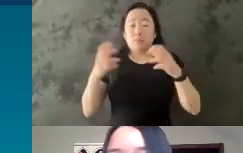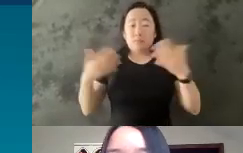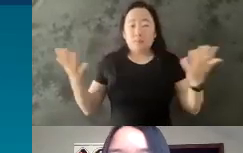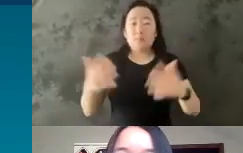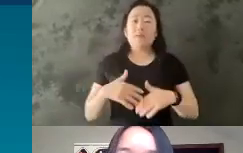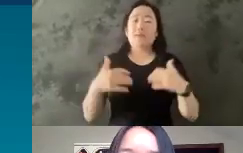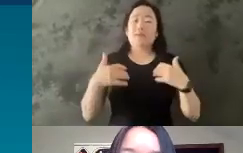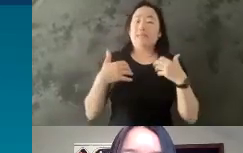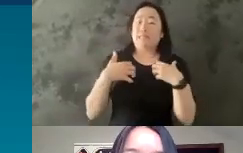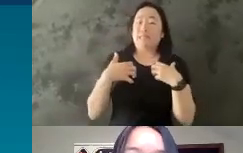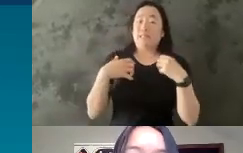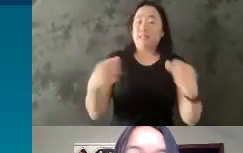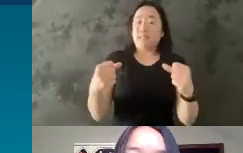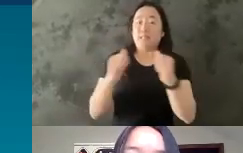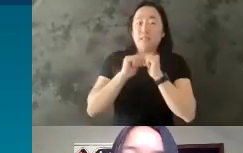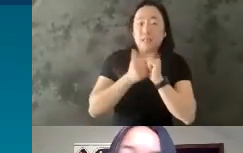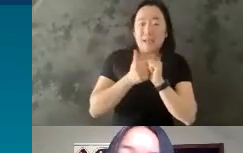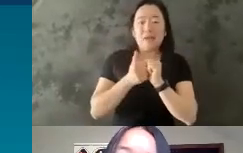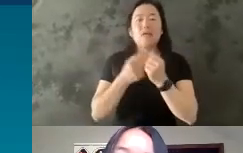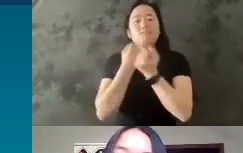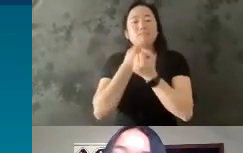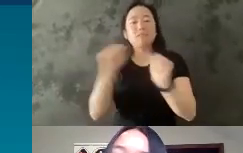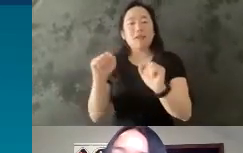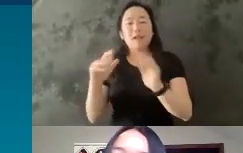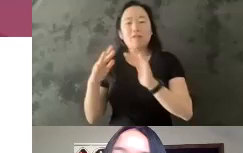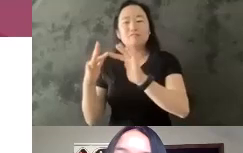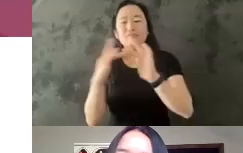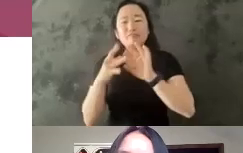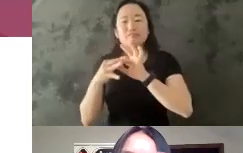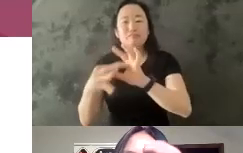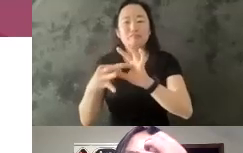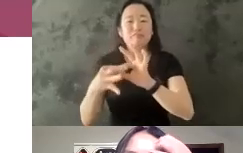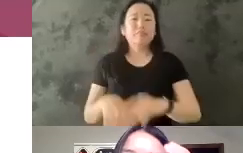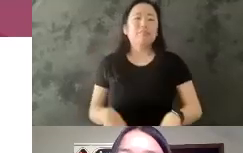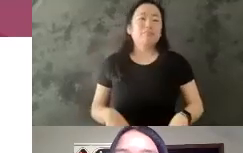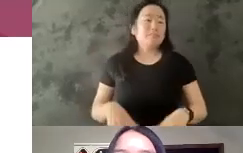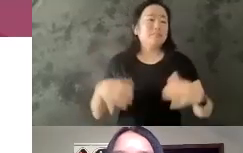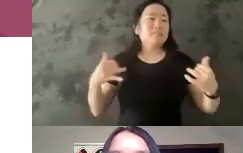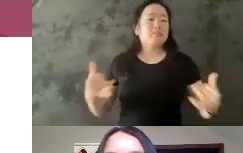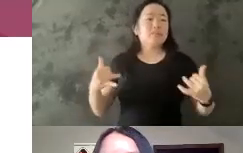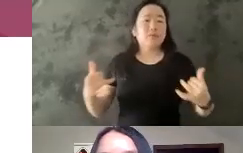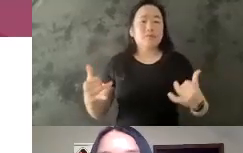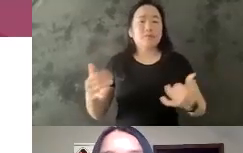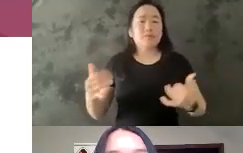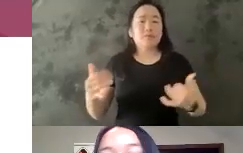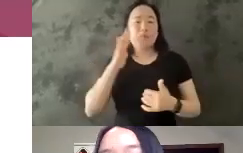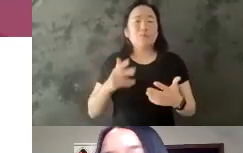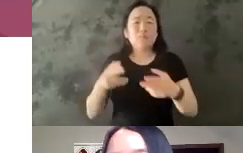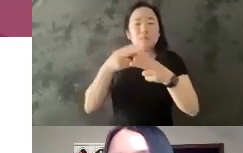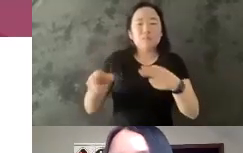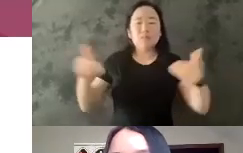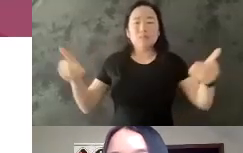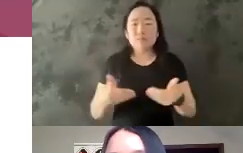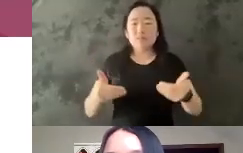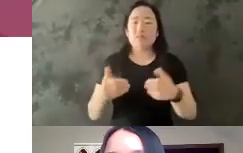bit more on what that means, of course. But before we do, we'll just do a brief introduction of our respective organizations. So I know Meggie kind of